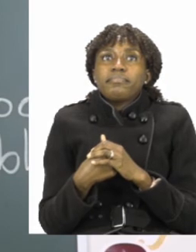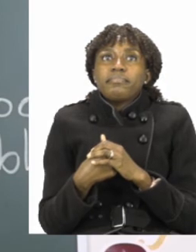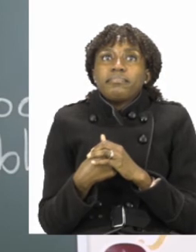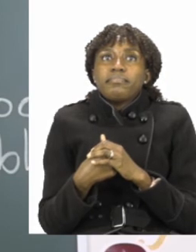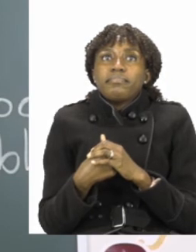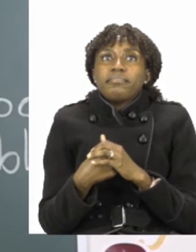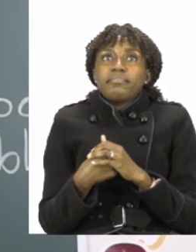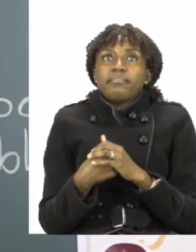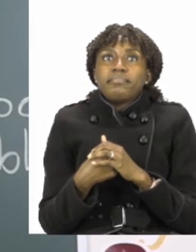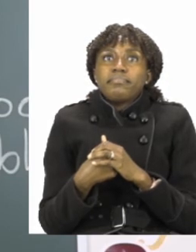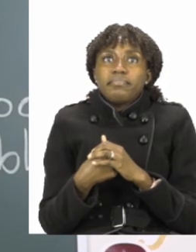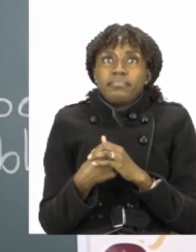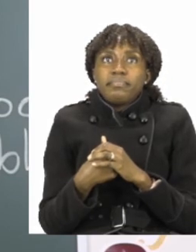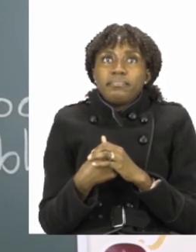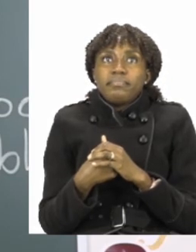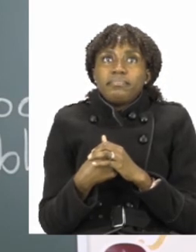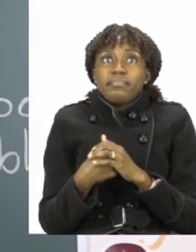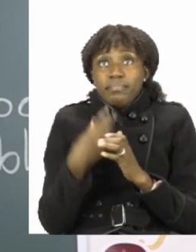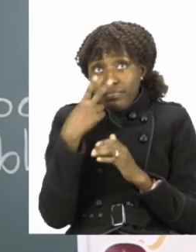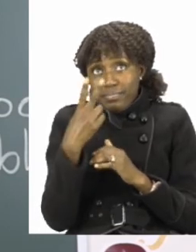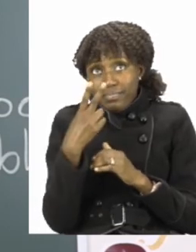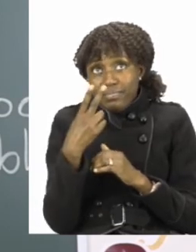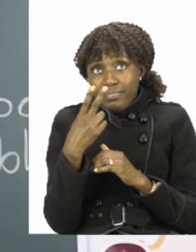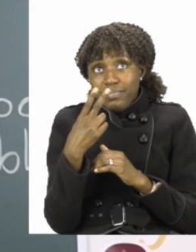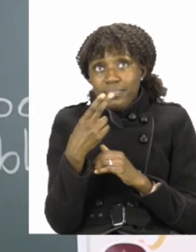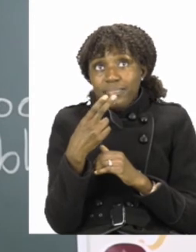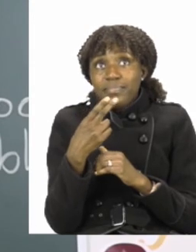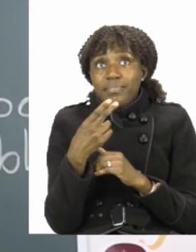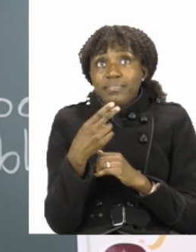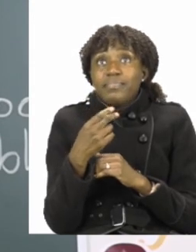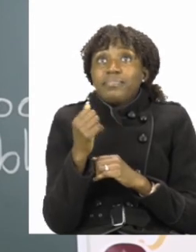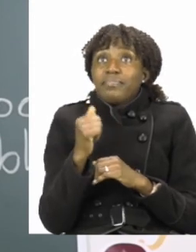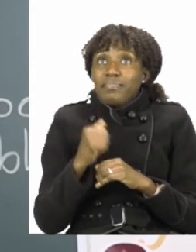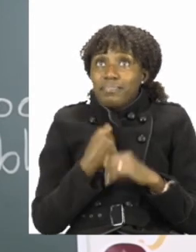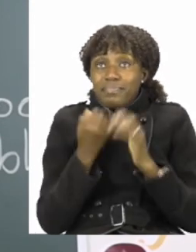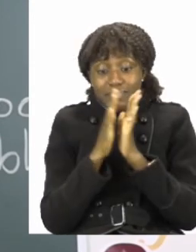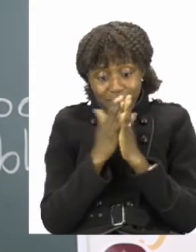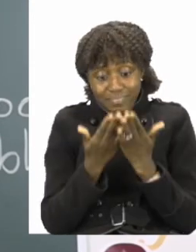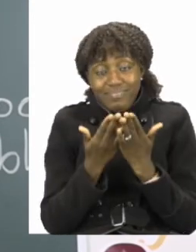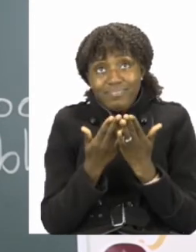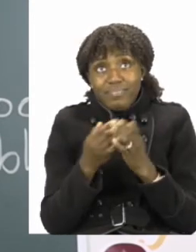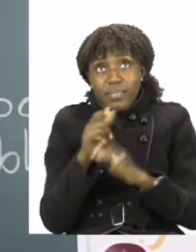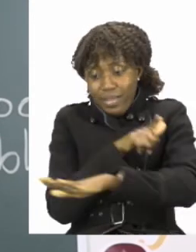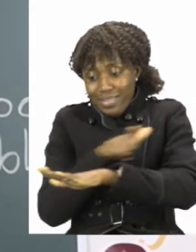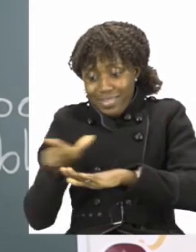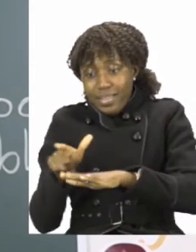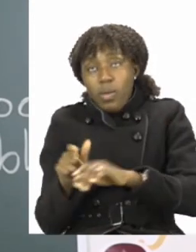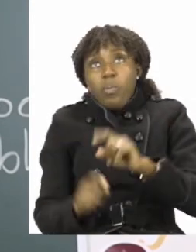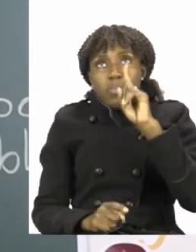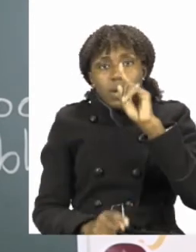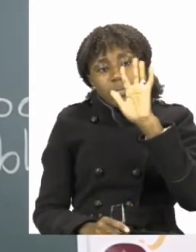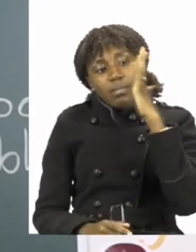out. Now, as you can see, it looks like my book length is 1